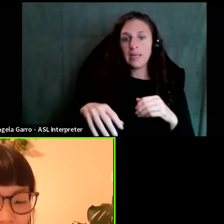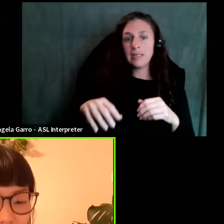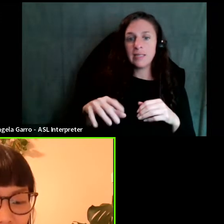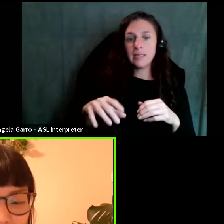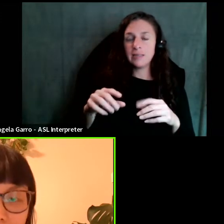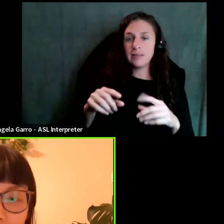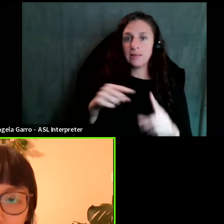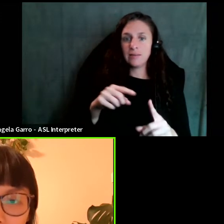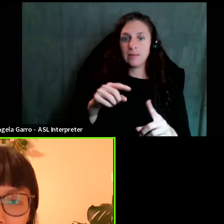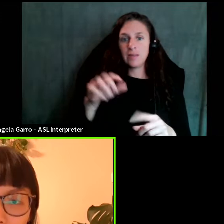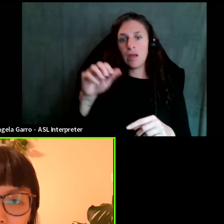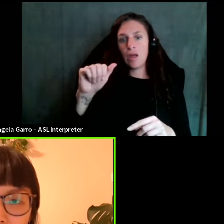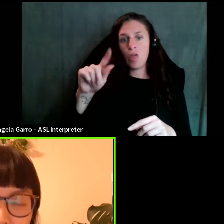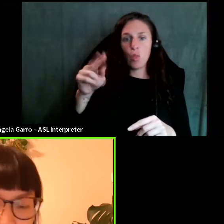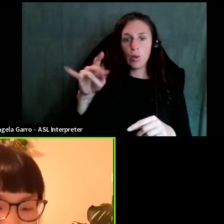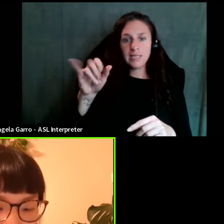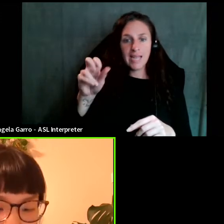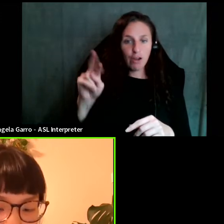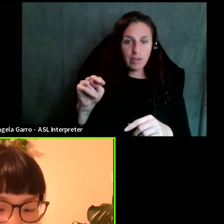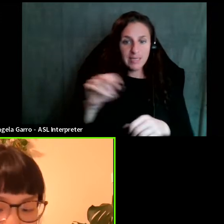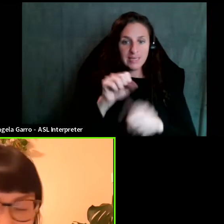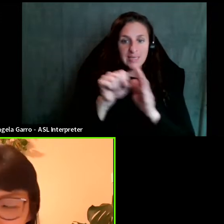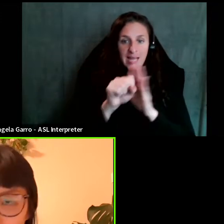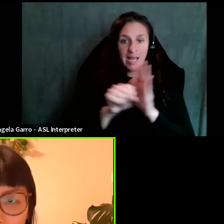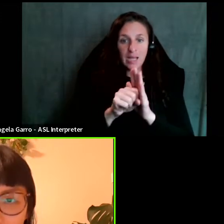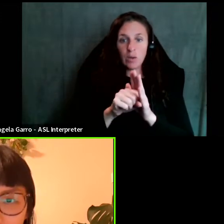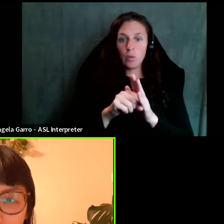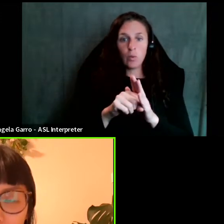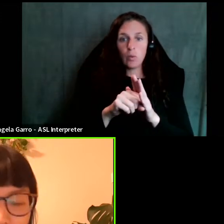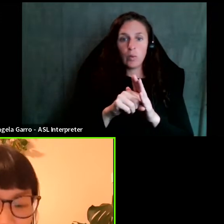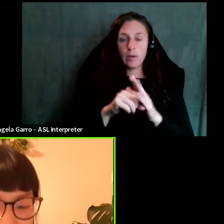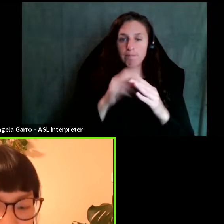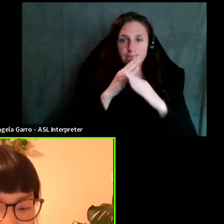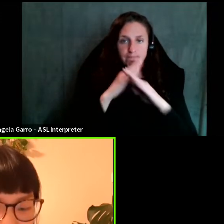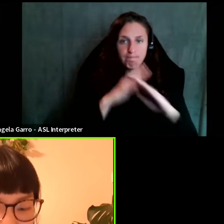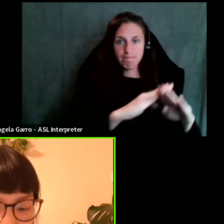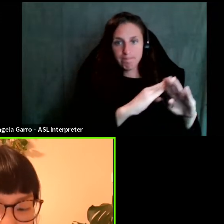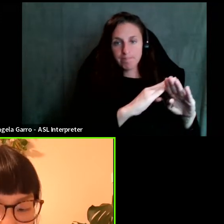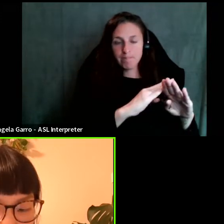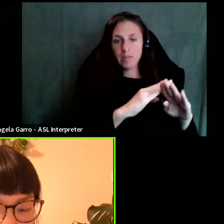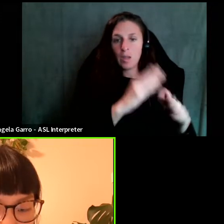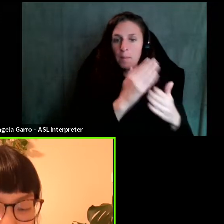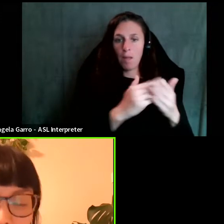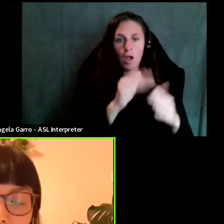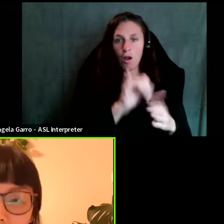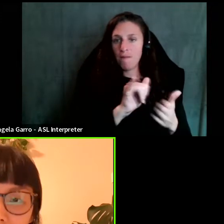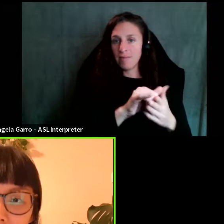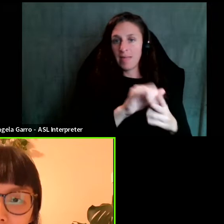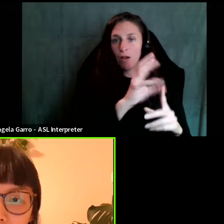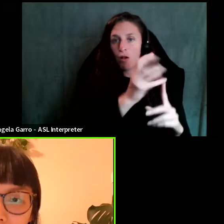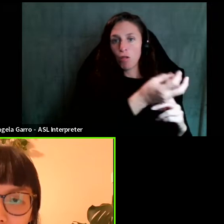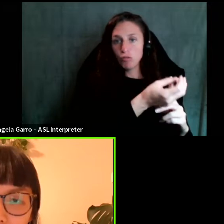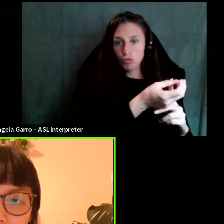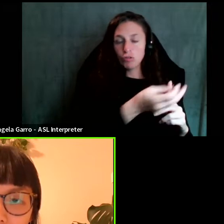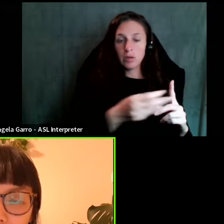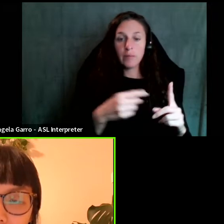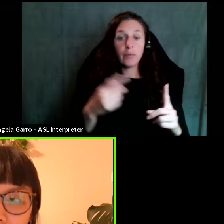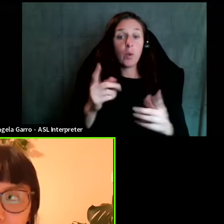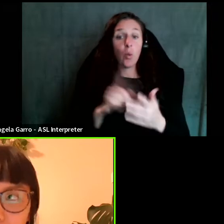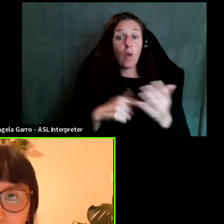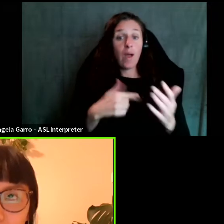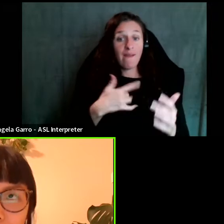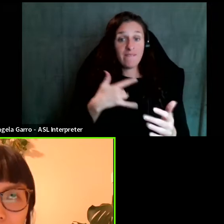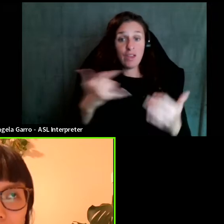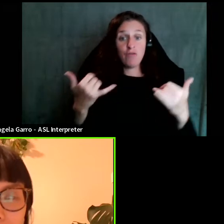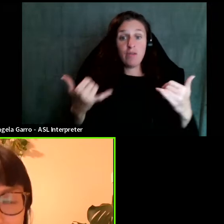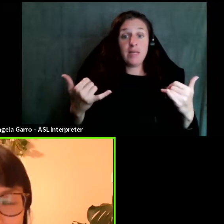where censorship is just part and parcel of our culture. And what I feel right now is akin